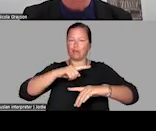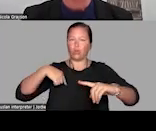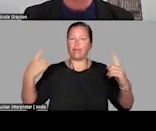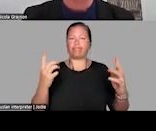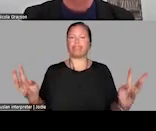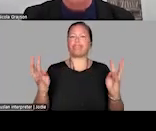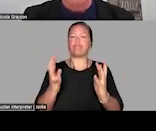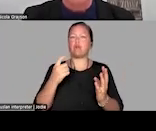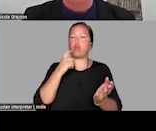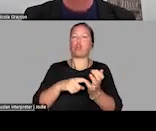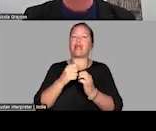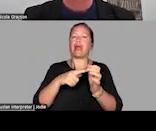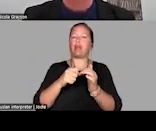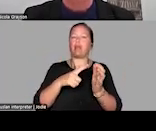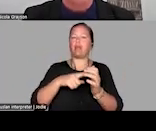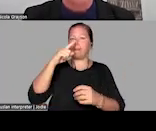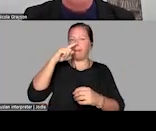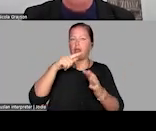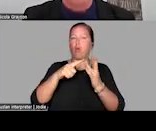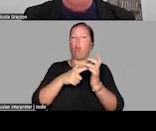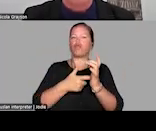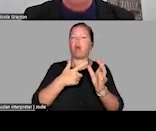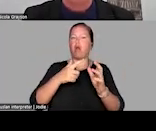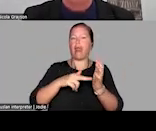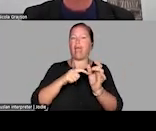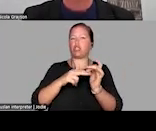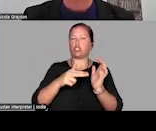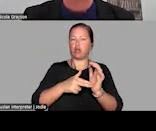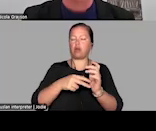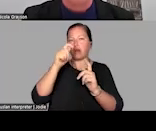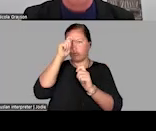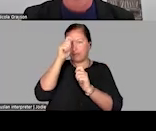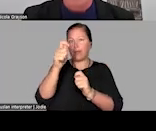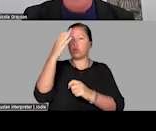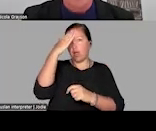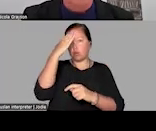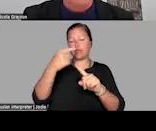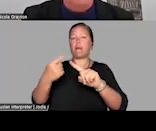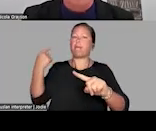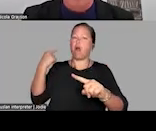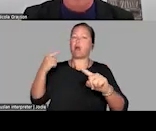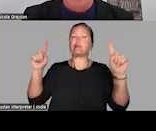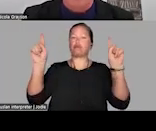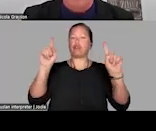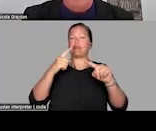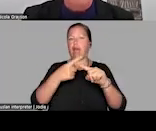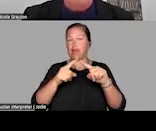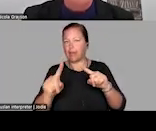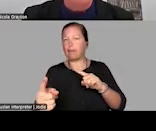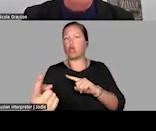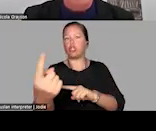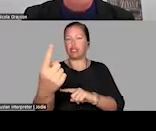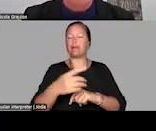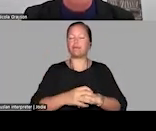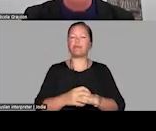I acknowledge the Gadigal people of the Eora Nation, and I pay my respects to elders past, present, and emerging. I extend